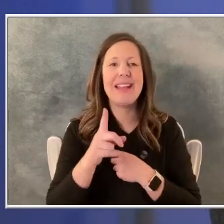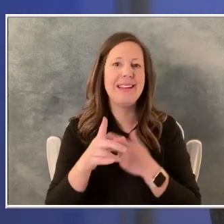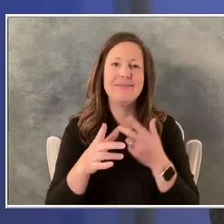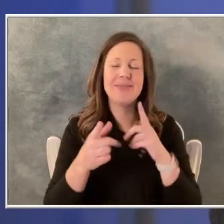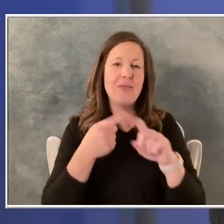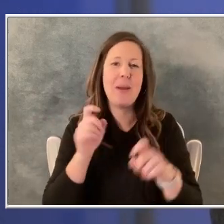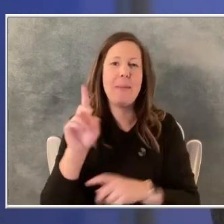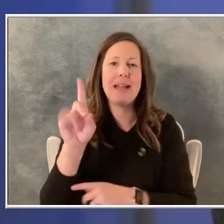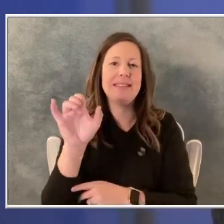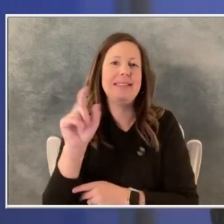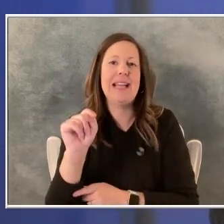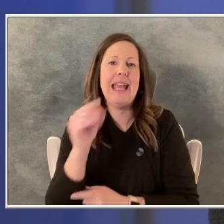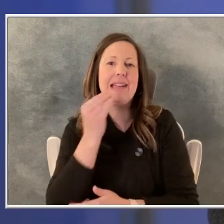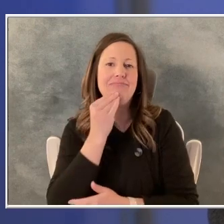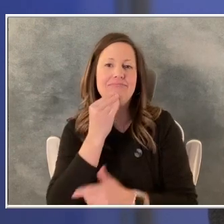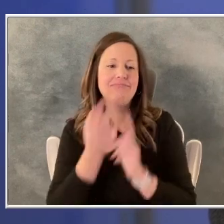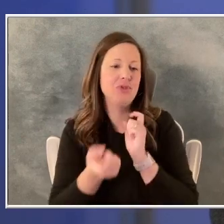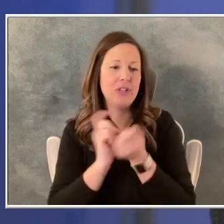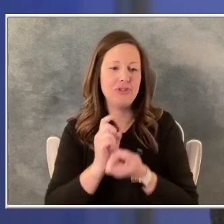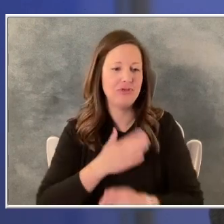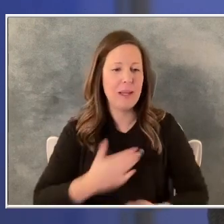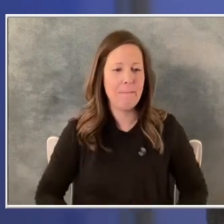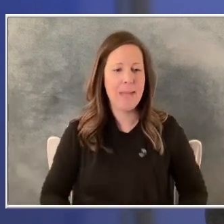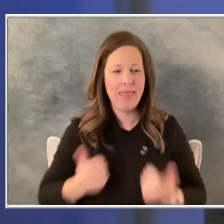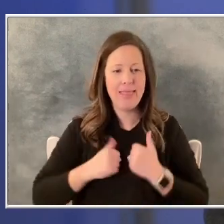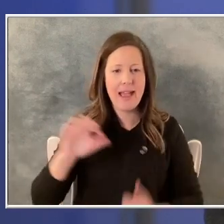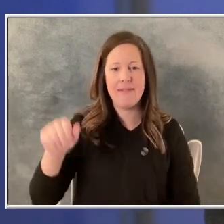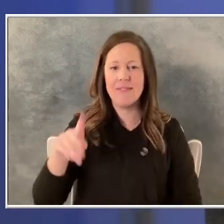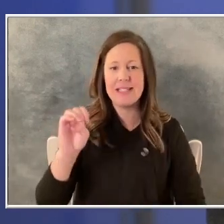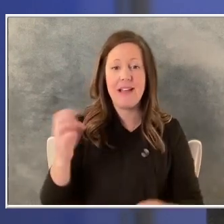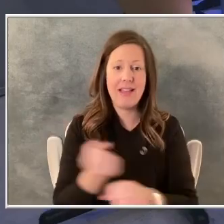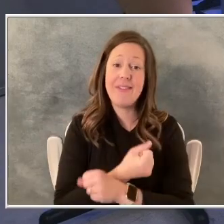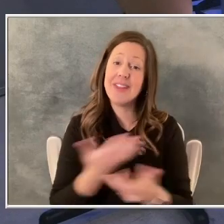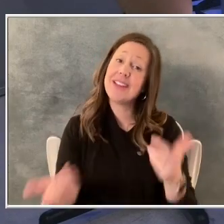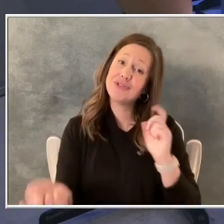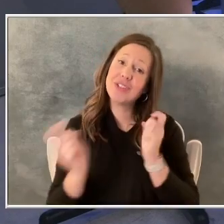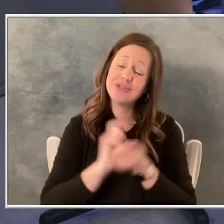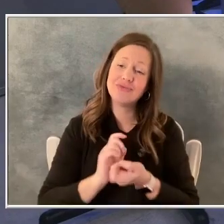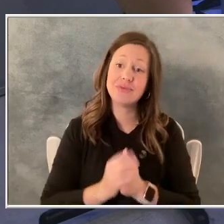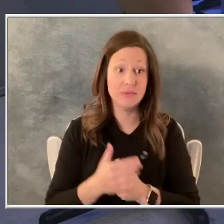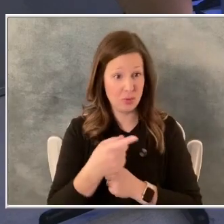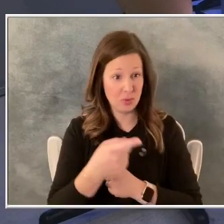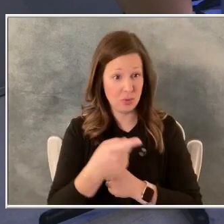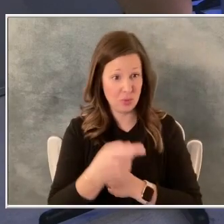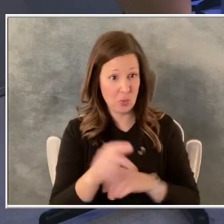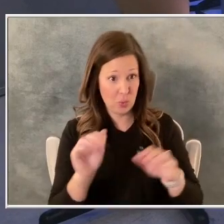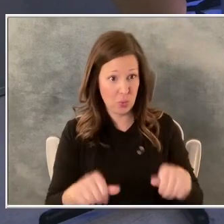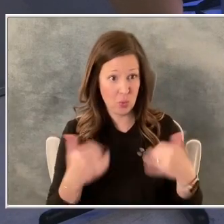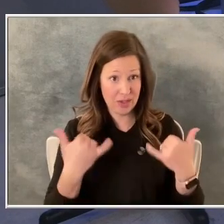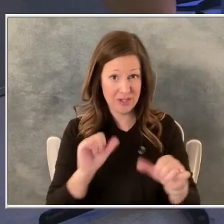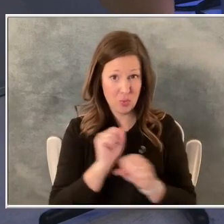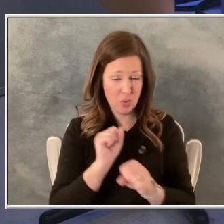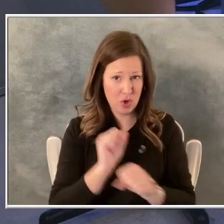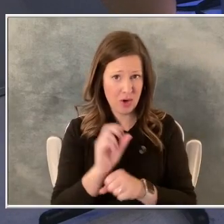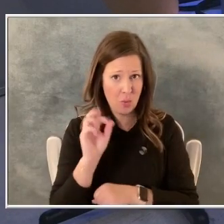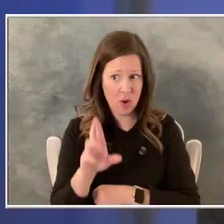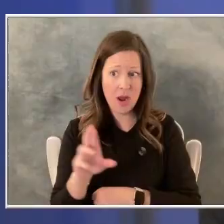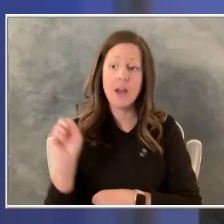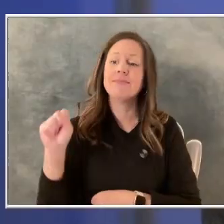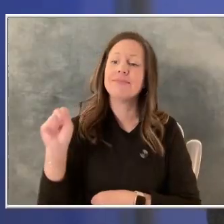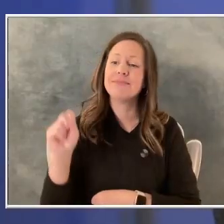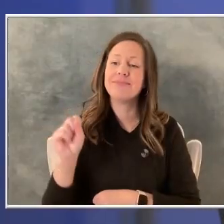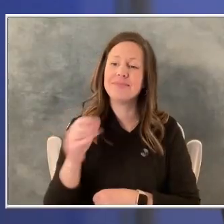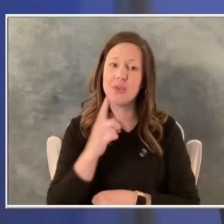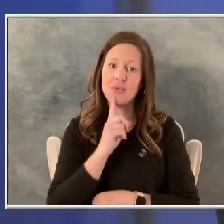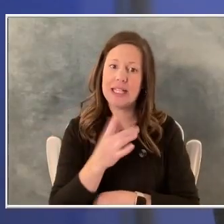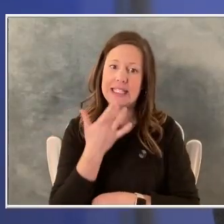my entire lifestyle over this, so yeah. Were you able to work? I was. Thankfully, like I